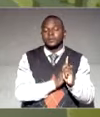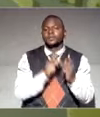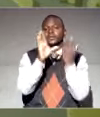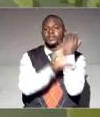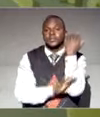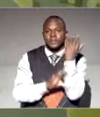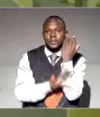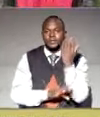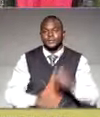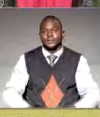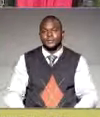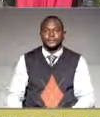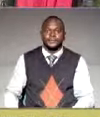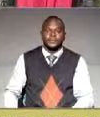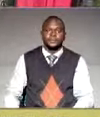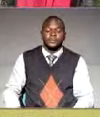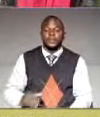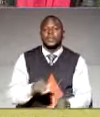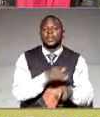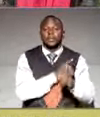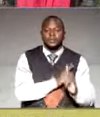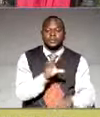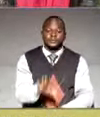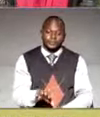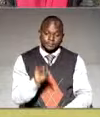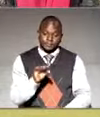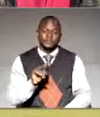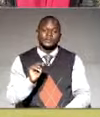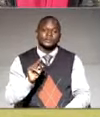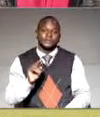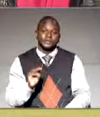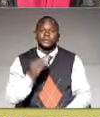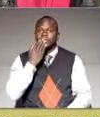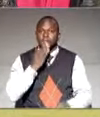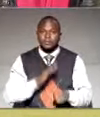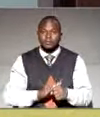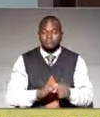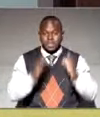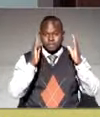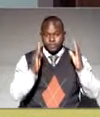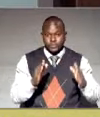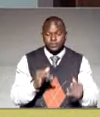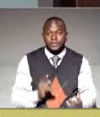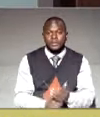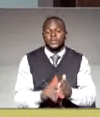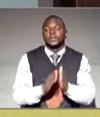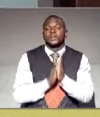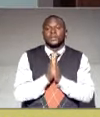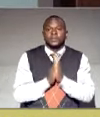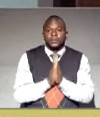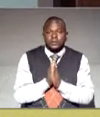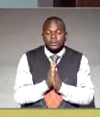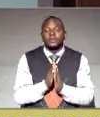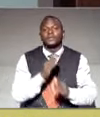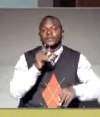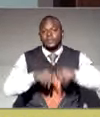country. Security sector was identified in the NRM manifesto as a pillar in achieving the aspirations of the party. For